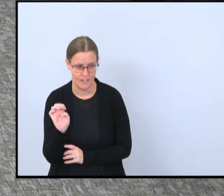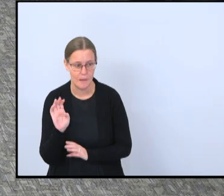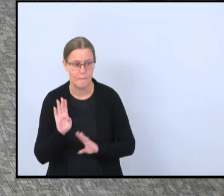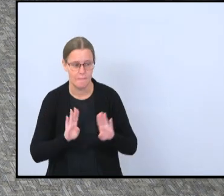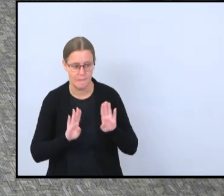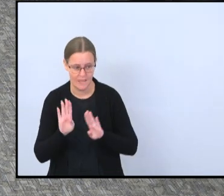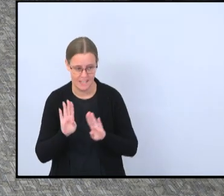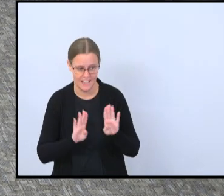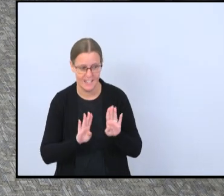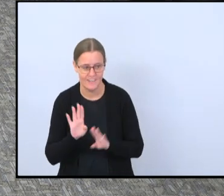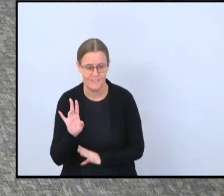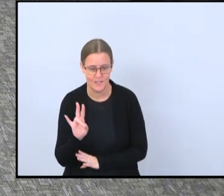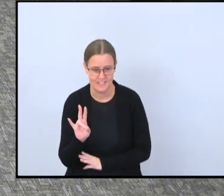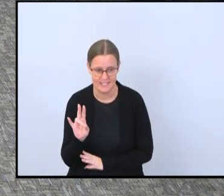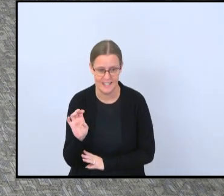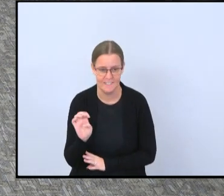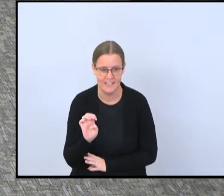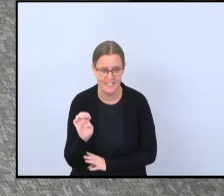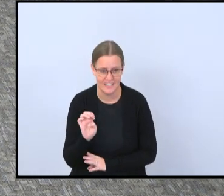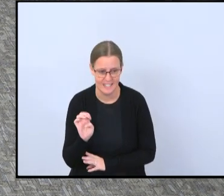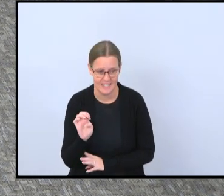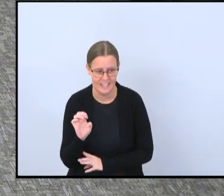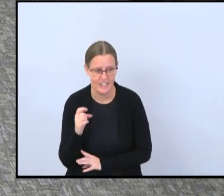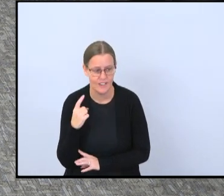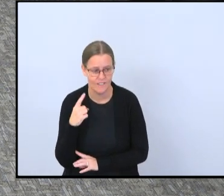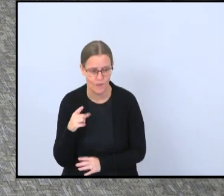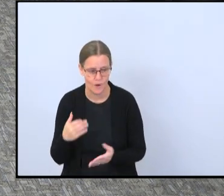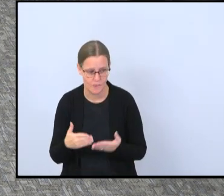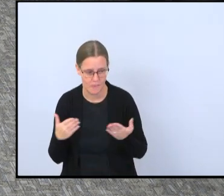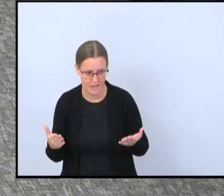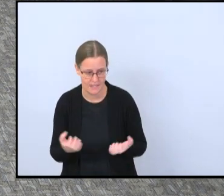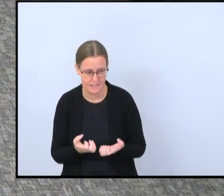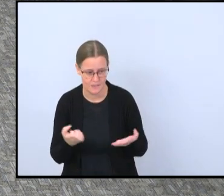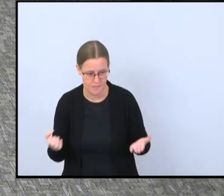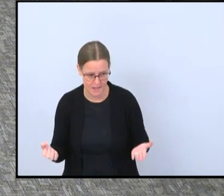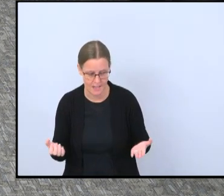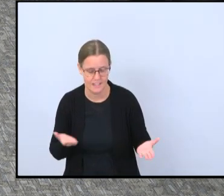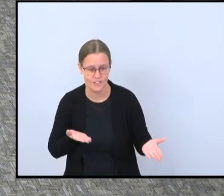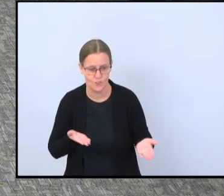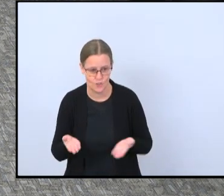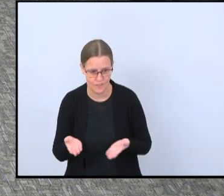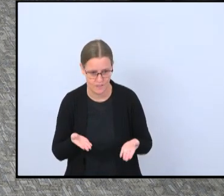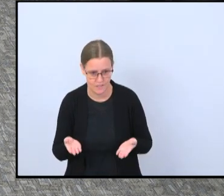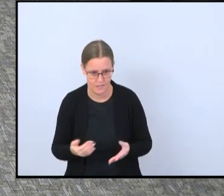I will entertain a motion for the bid award for maintenance supplies, equipment, and services.